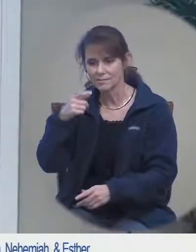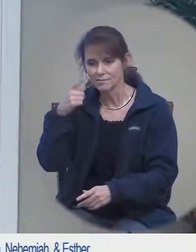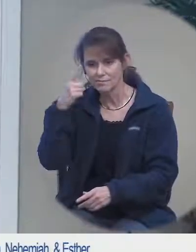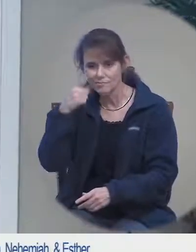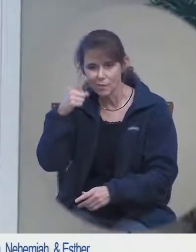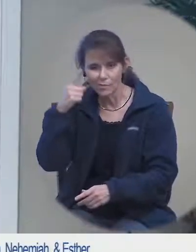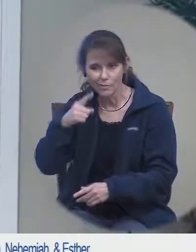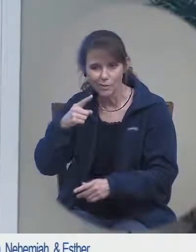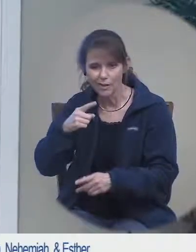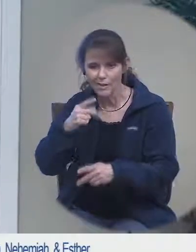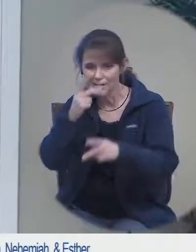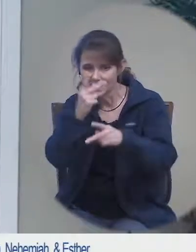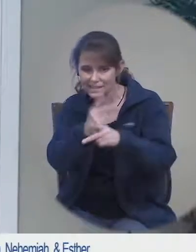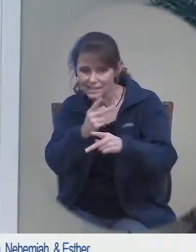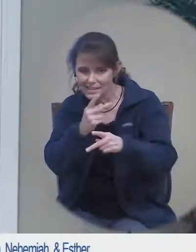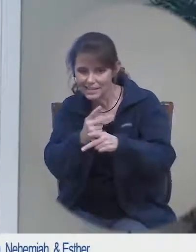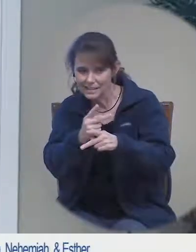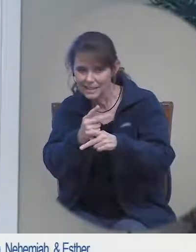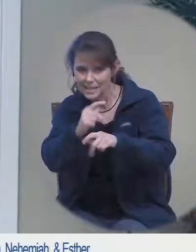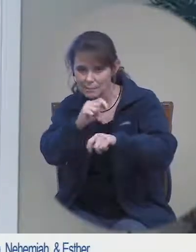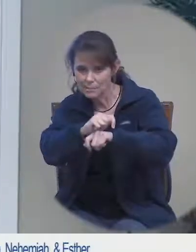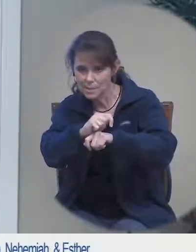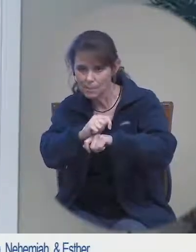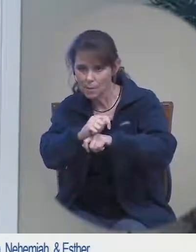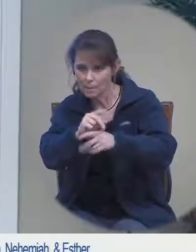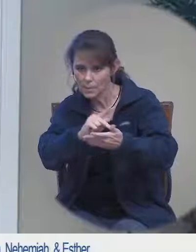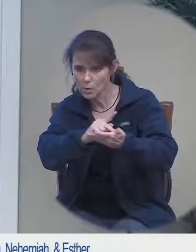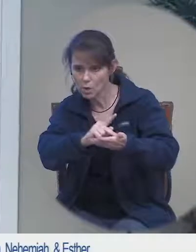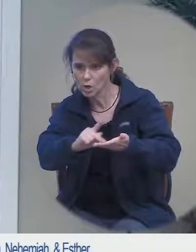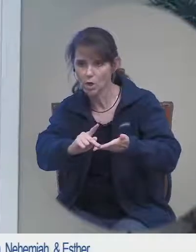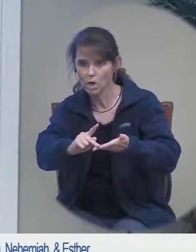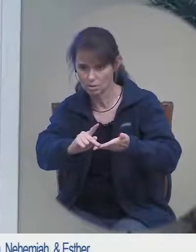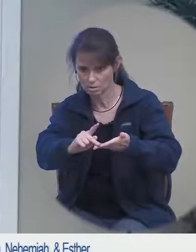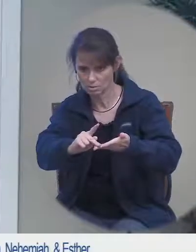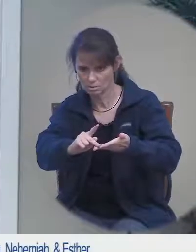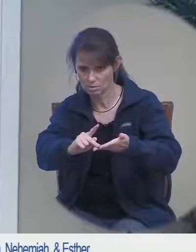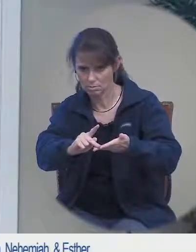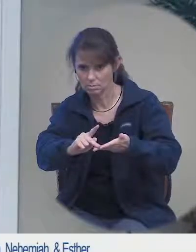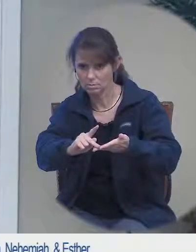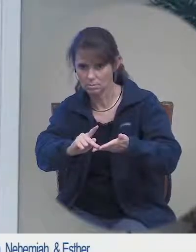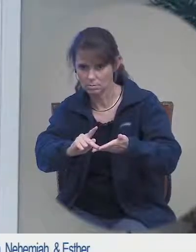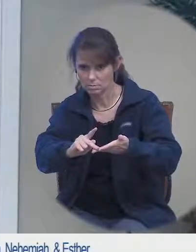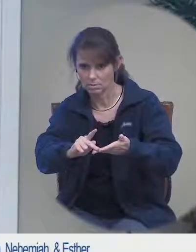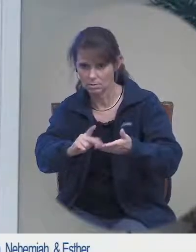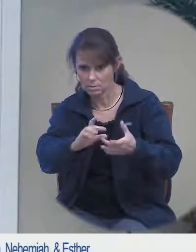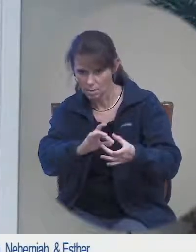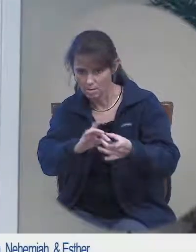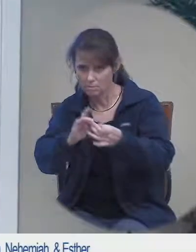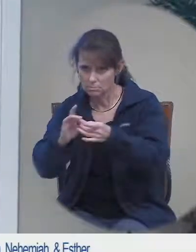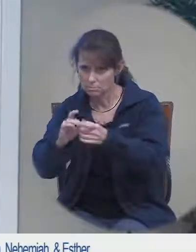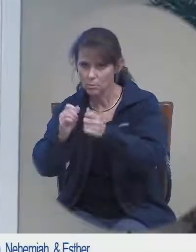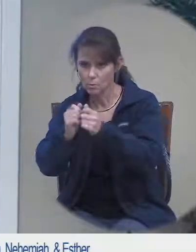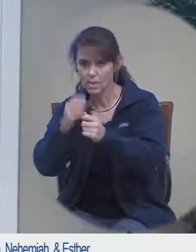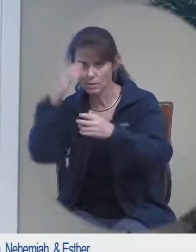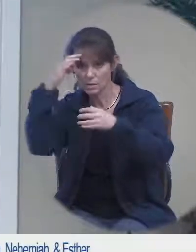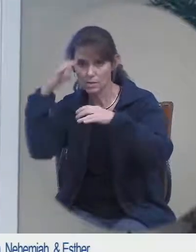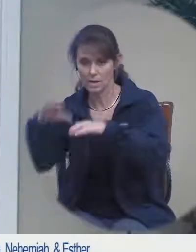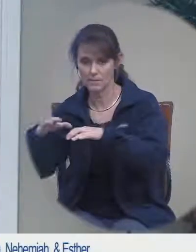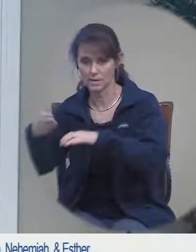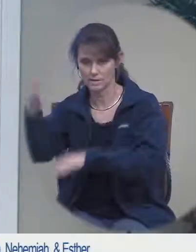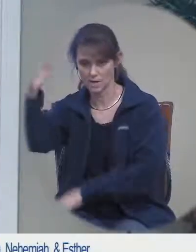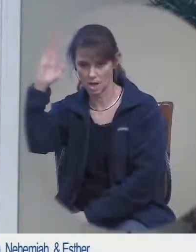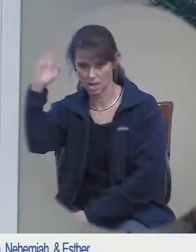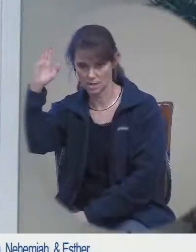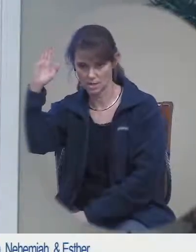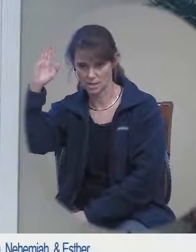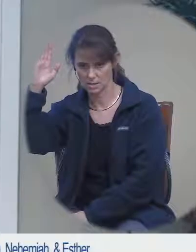were part of the covenant by birth and by their obedience to the covenant. But everybody else who wanted to be part of the covenant of God had to do so by choice.